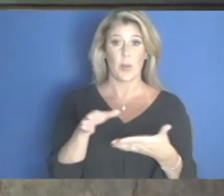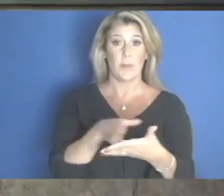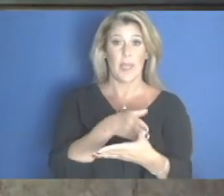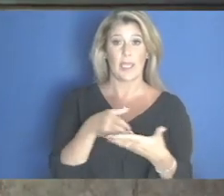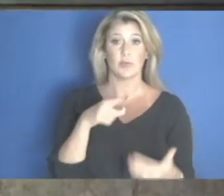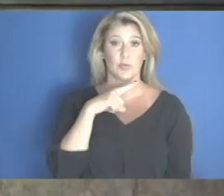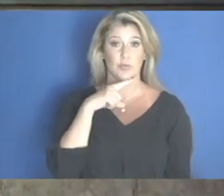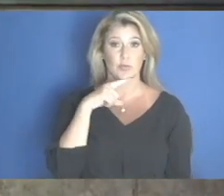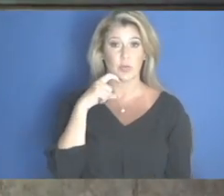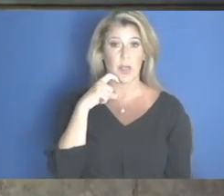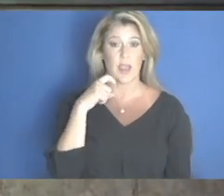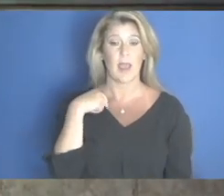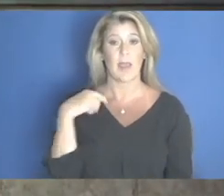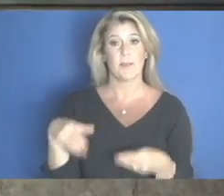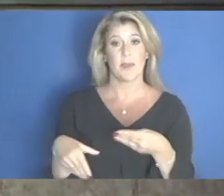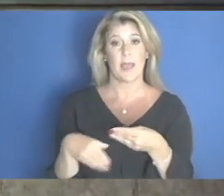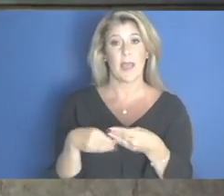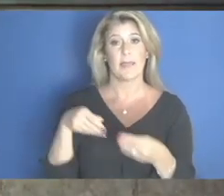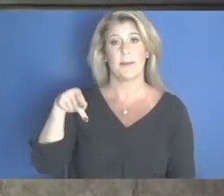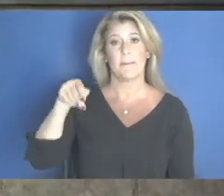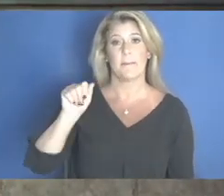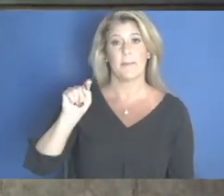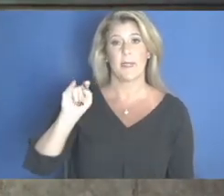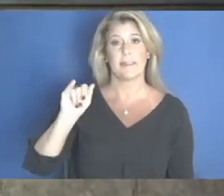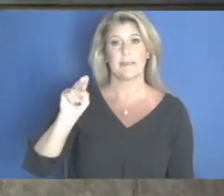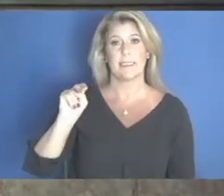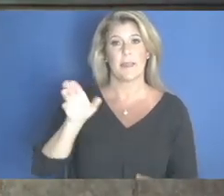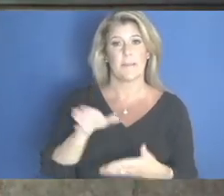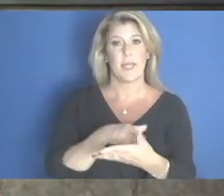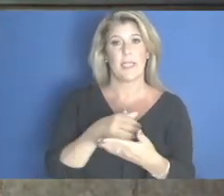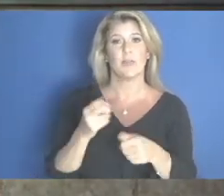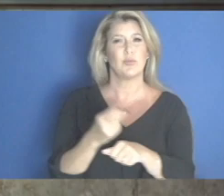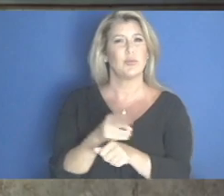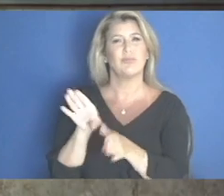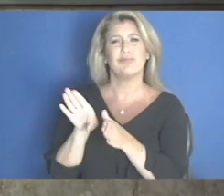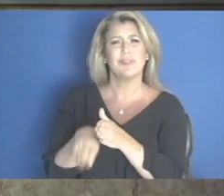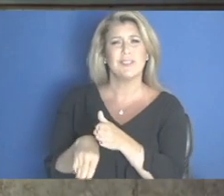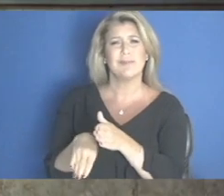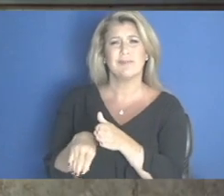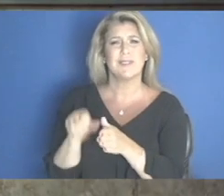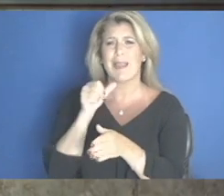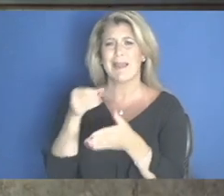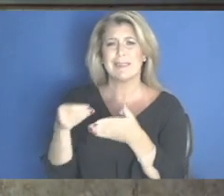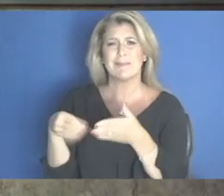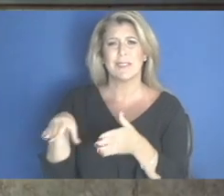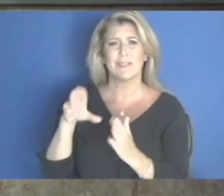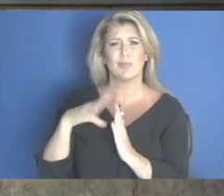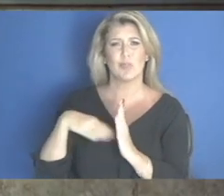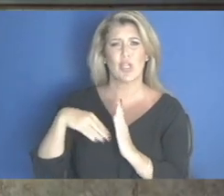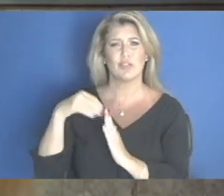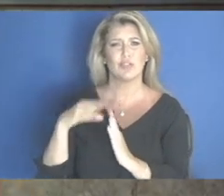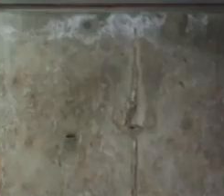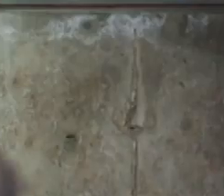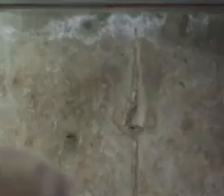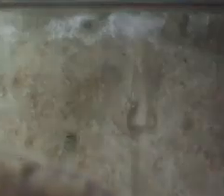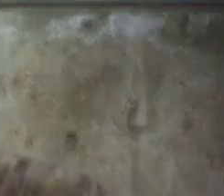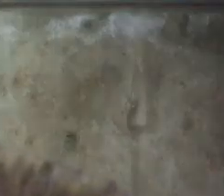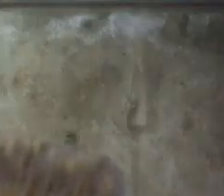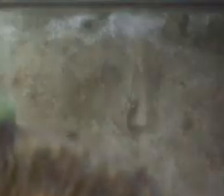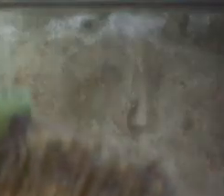Now that our paint is dry, I will be applying Patina paint using these cheap and expensive brushes.